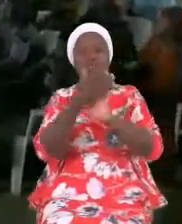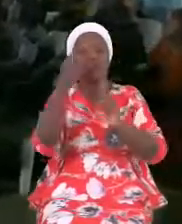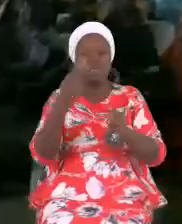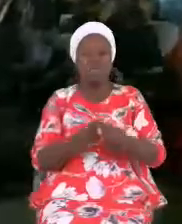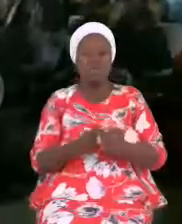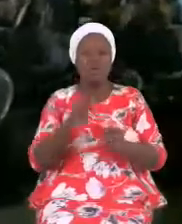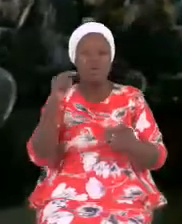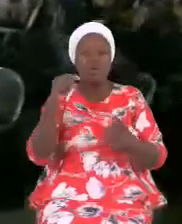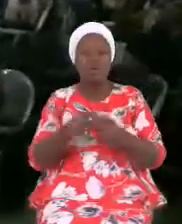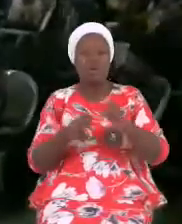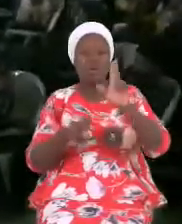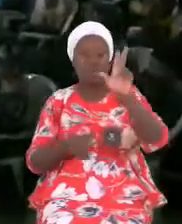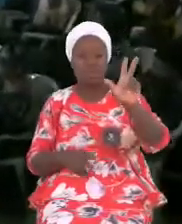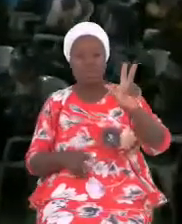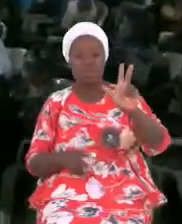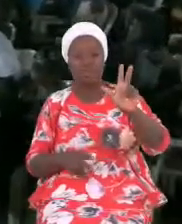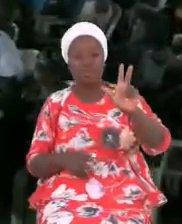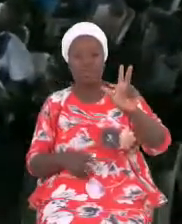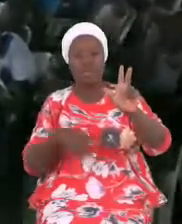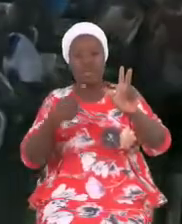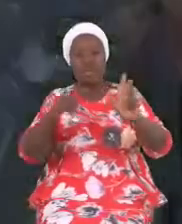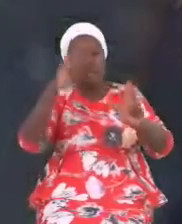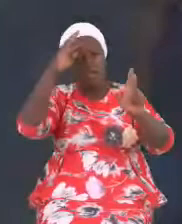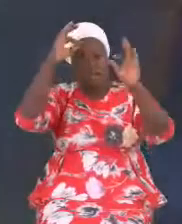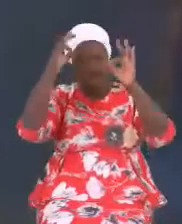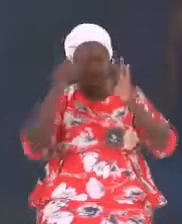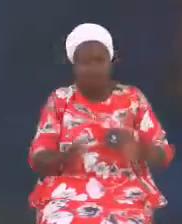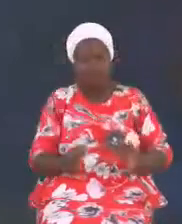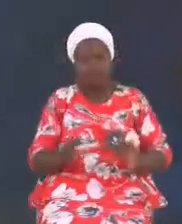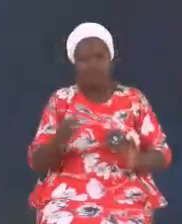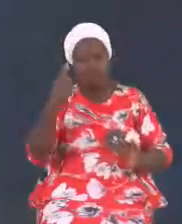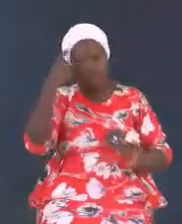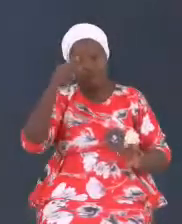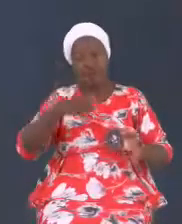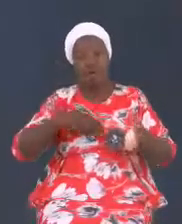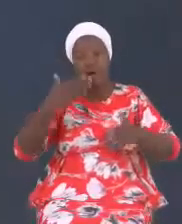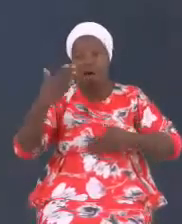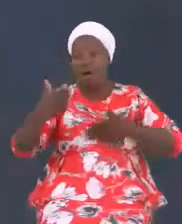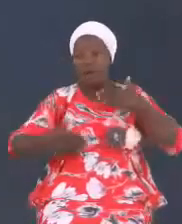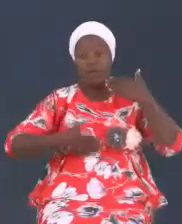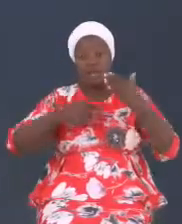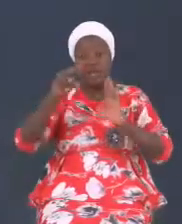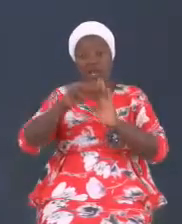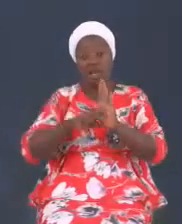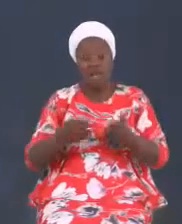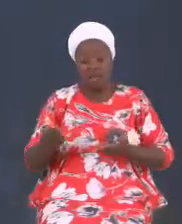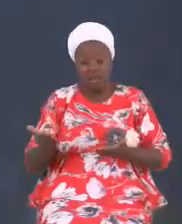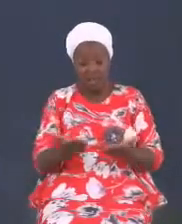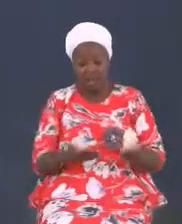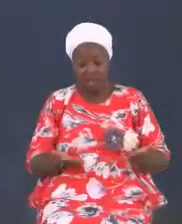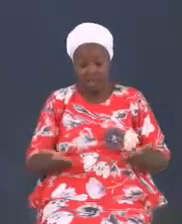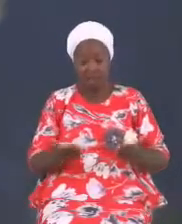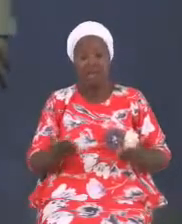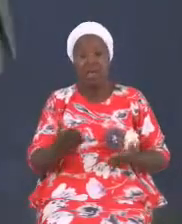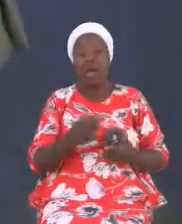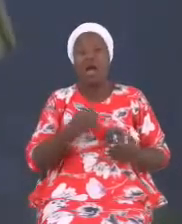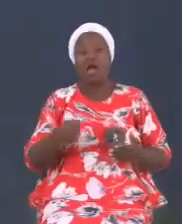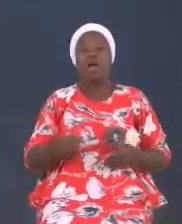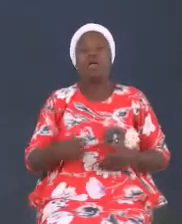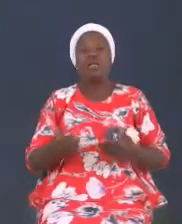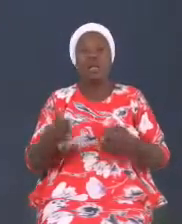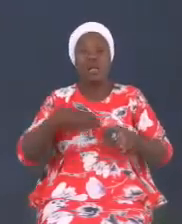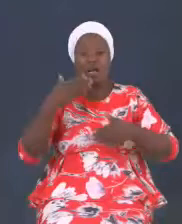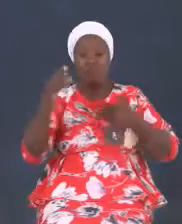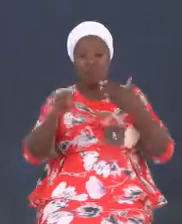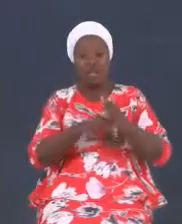the decision for happiness here and happiness hereafter. When